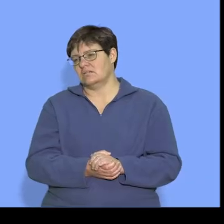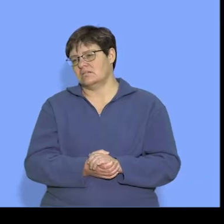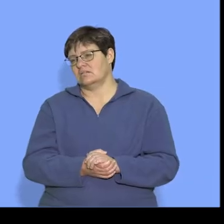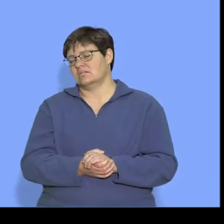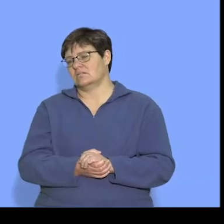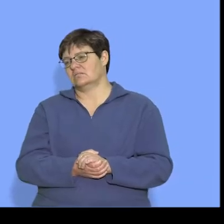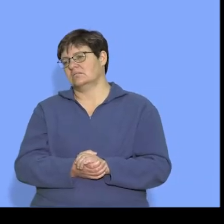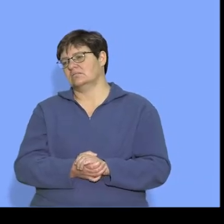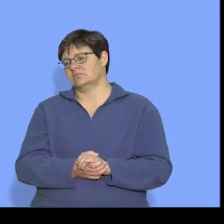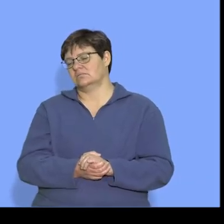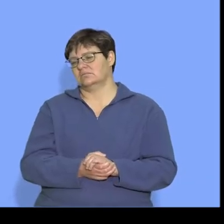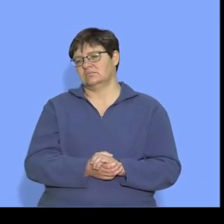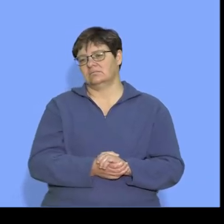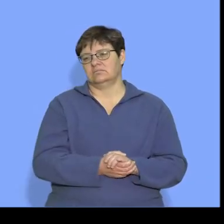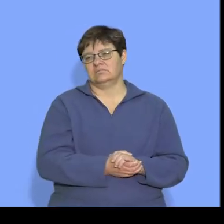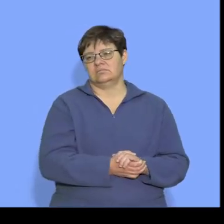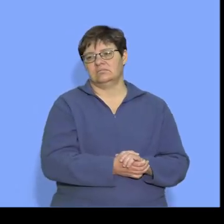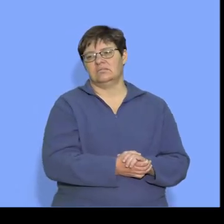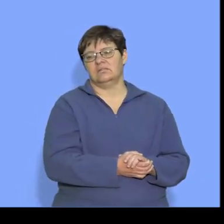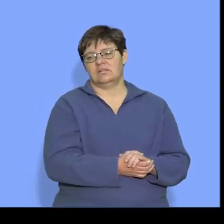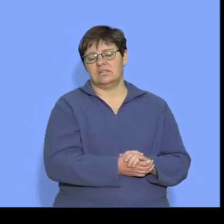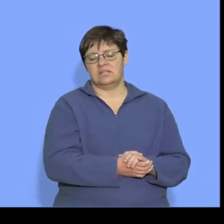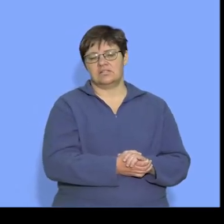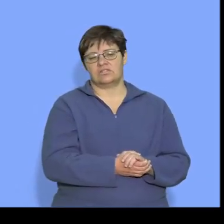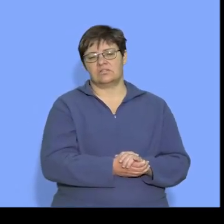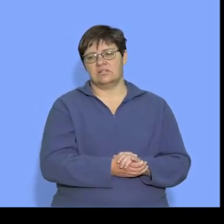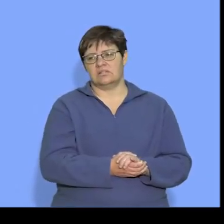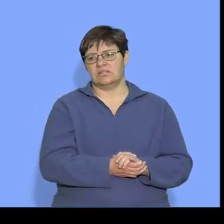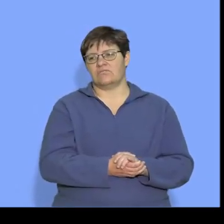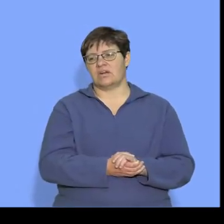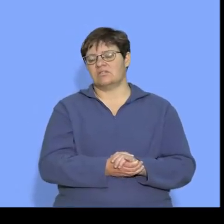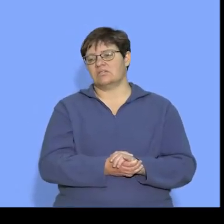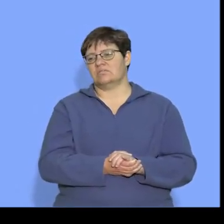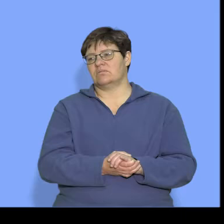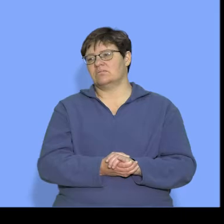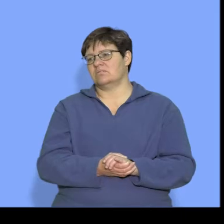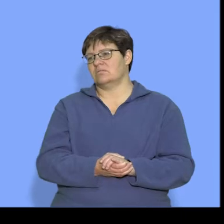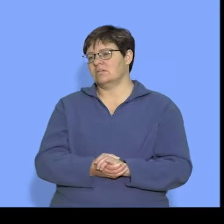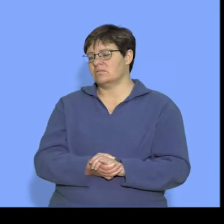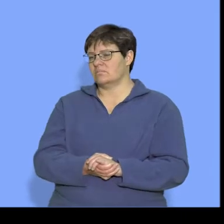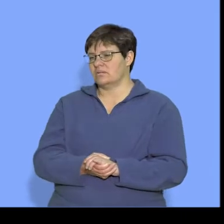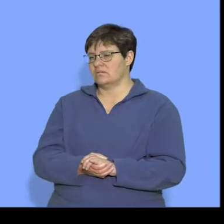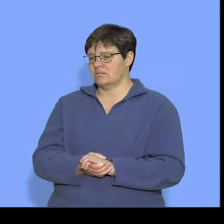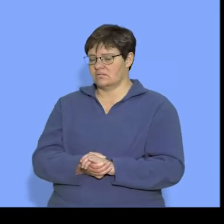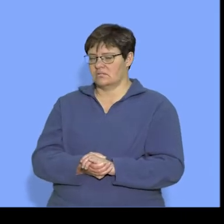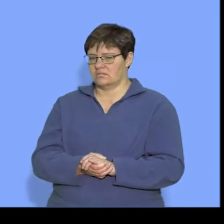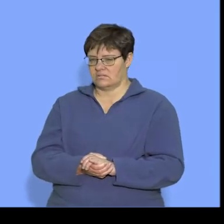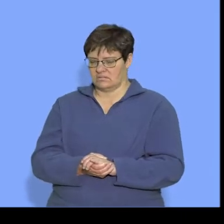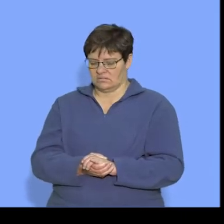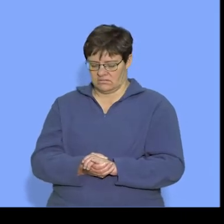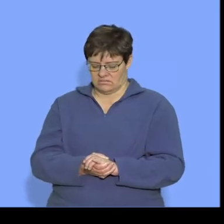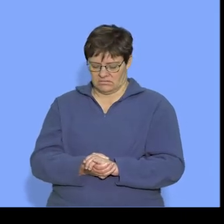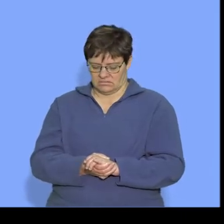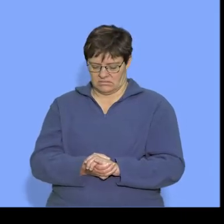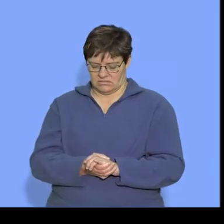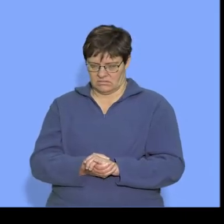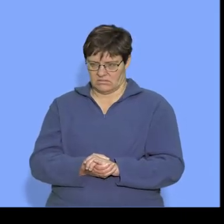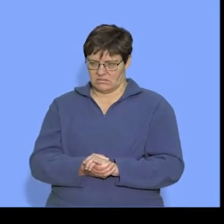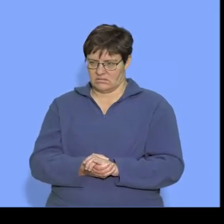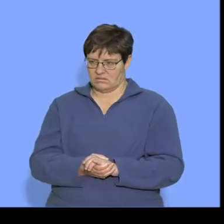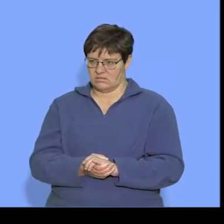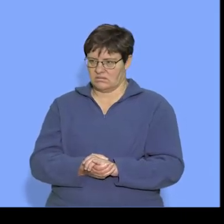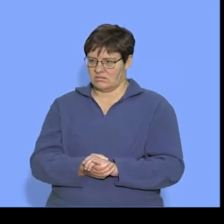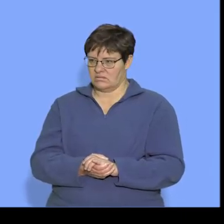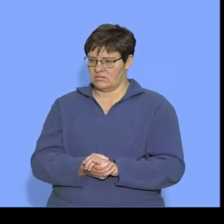I didn't. Yeah. He didn't write on it because. No, I didn't. Human